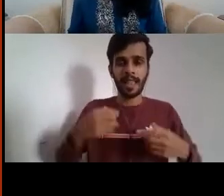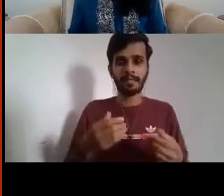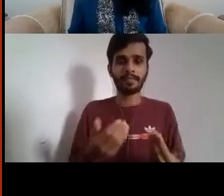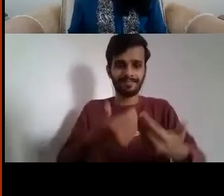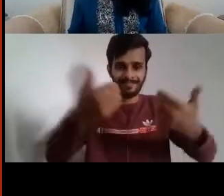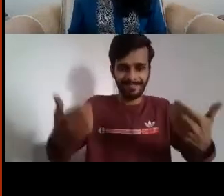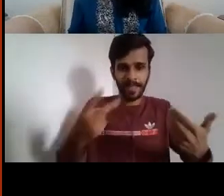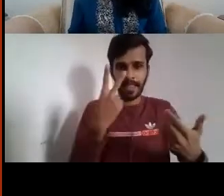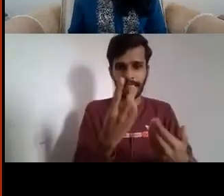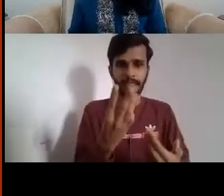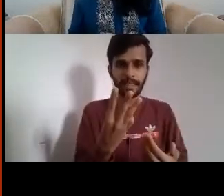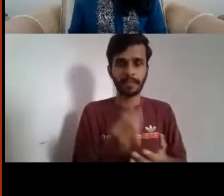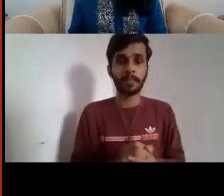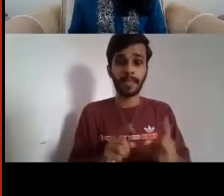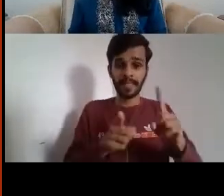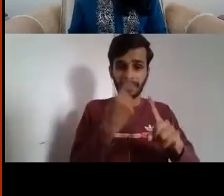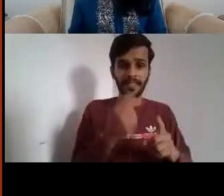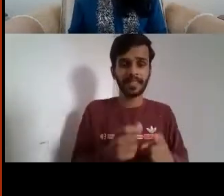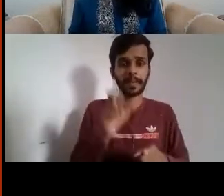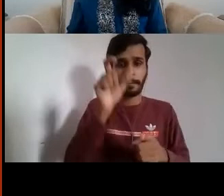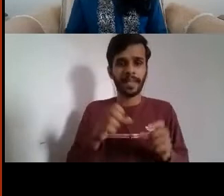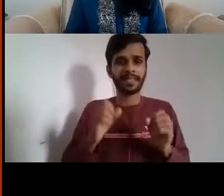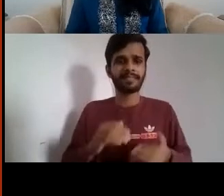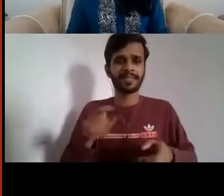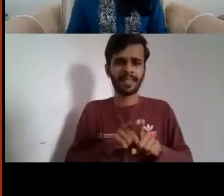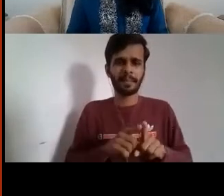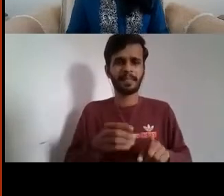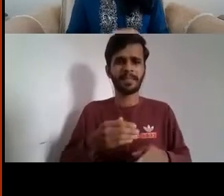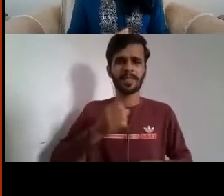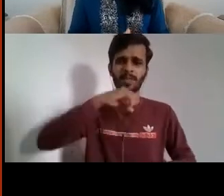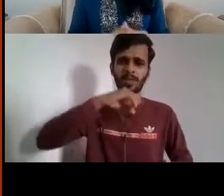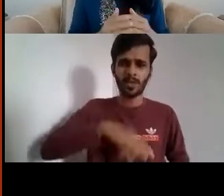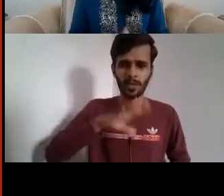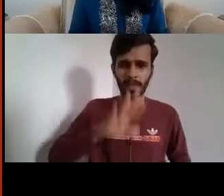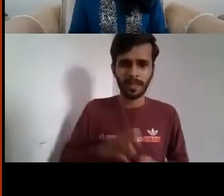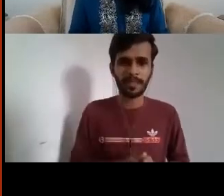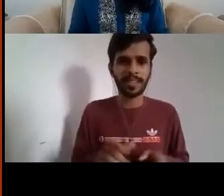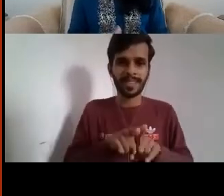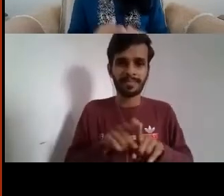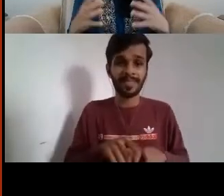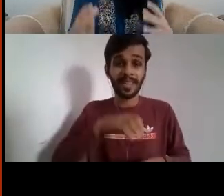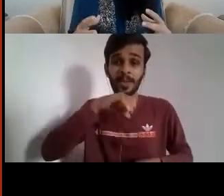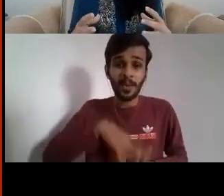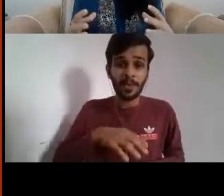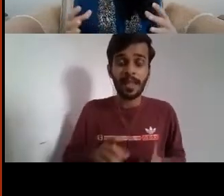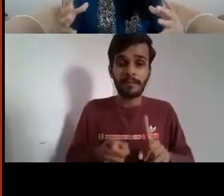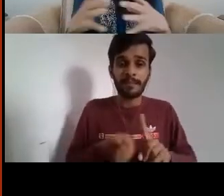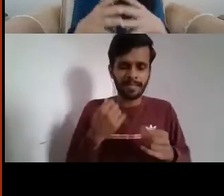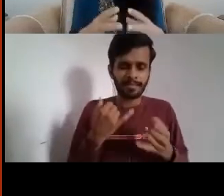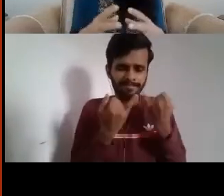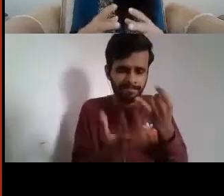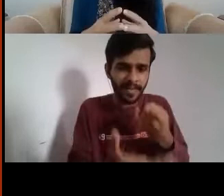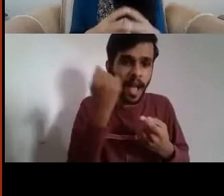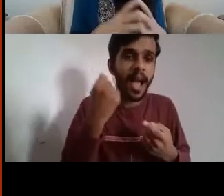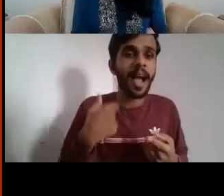first is the early era, early years, where we explore his childhood and the events that shaped